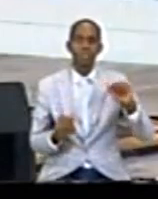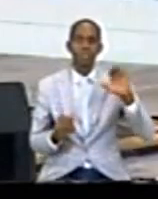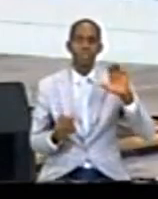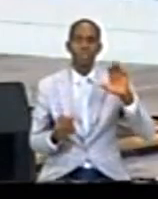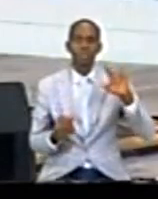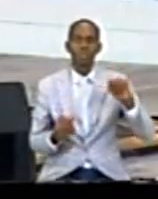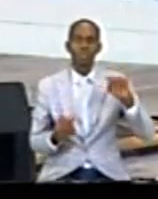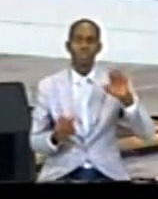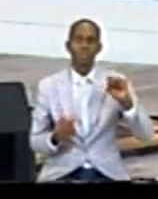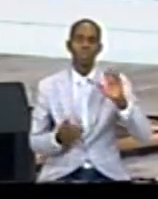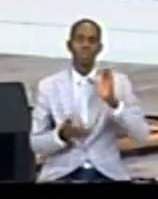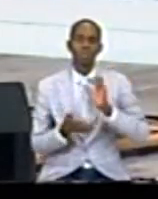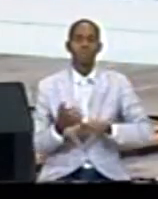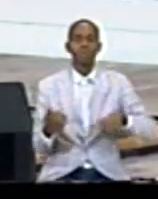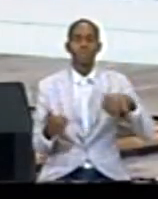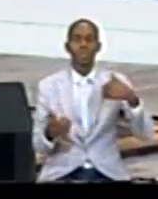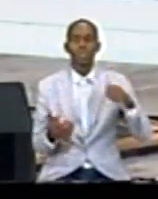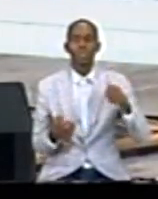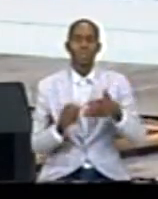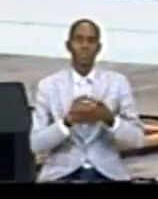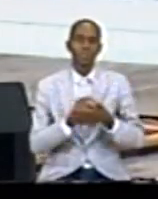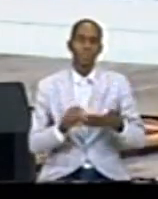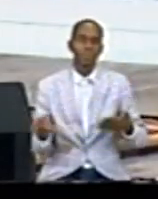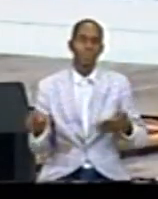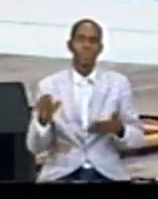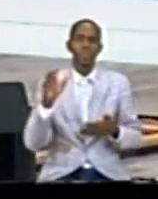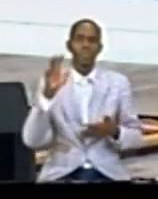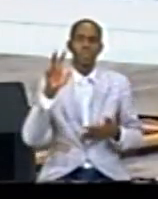10. And I'm reading from verse